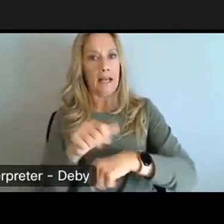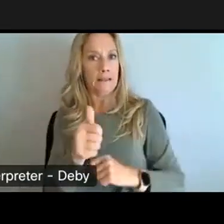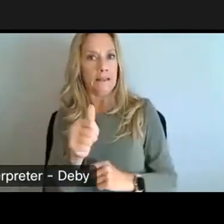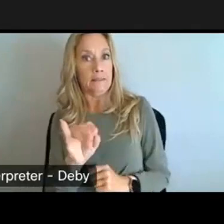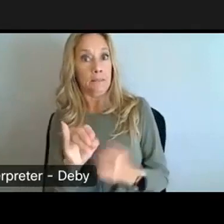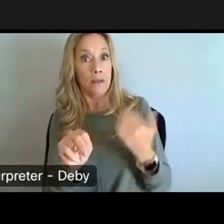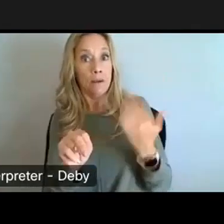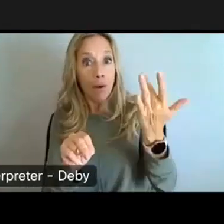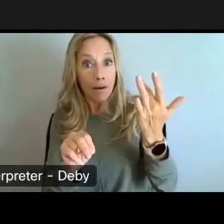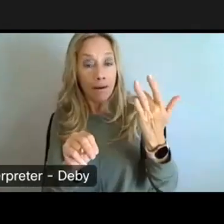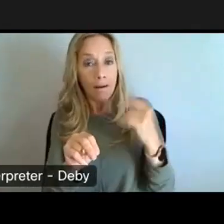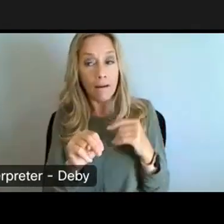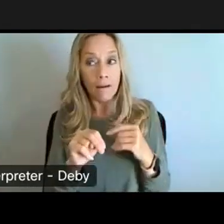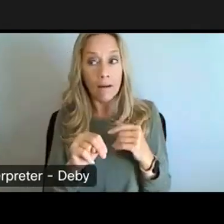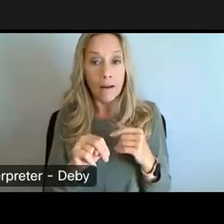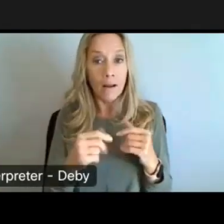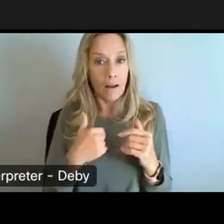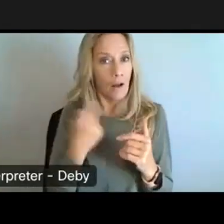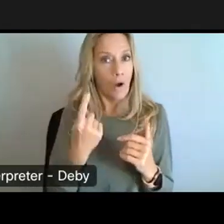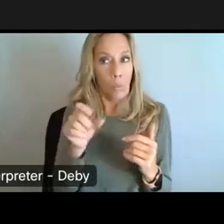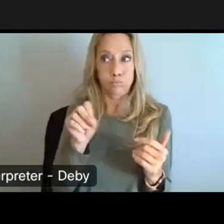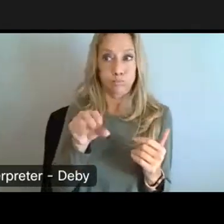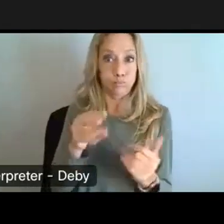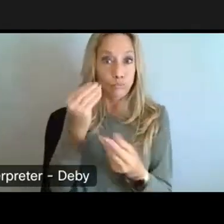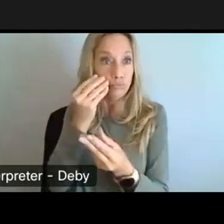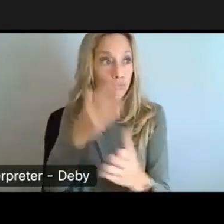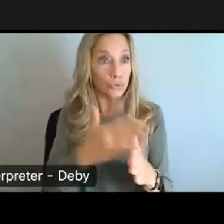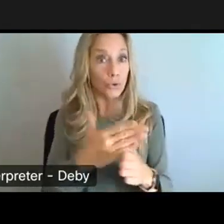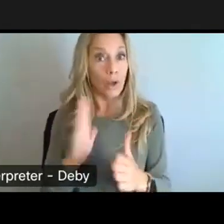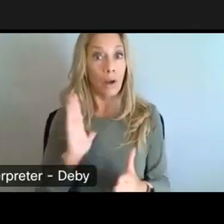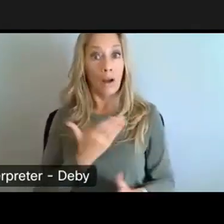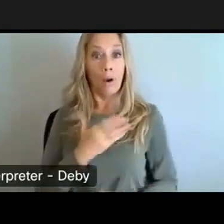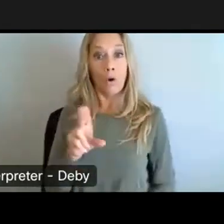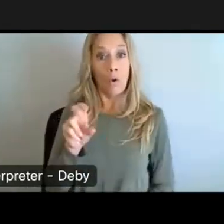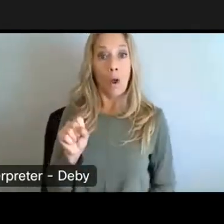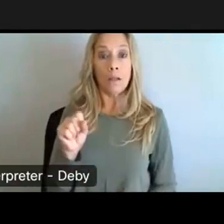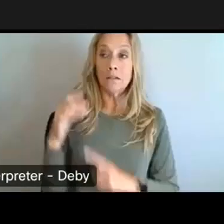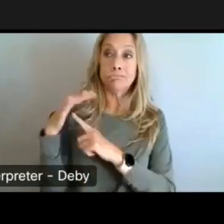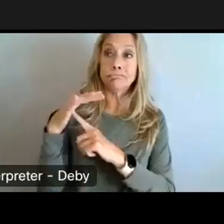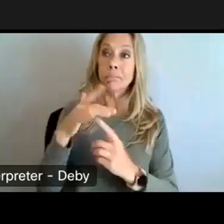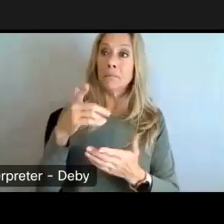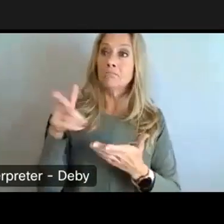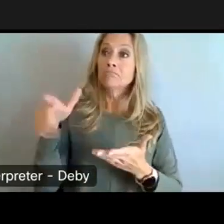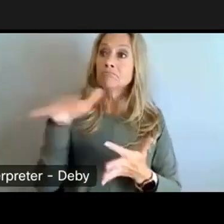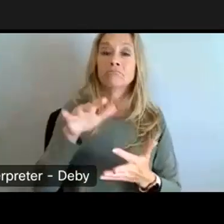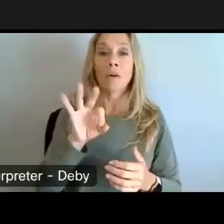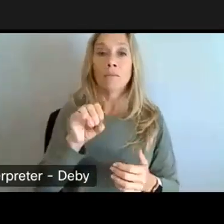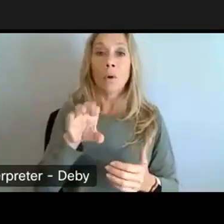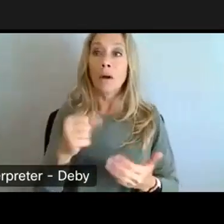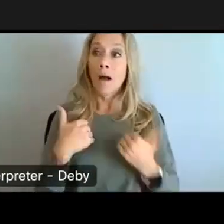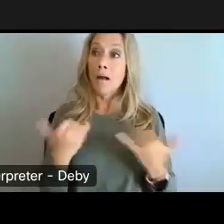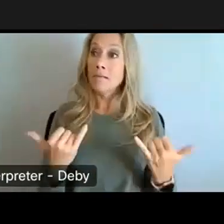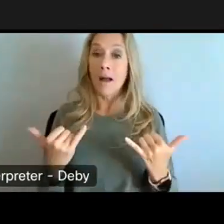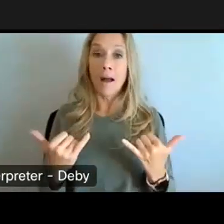think that's the capabilities that our U.S. forces have now. Like any other time